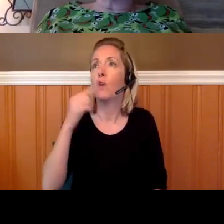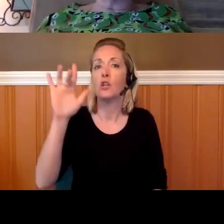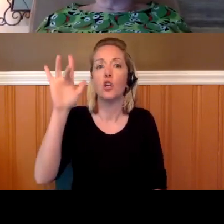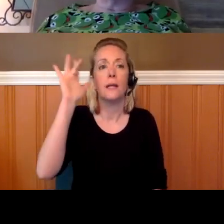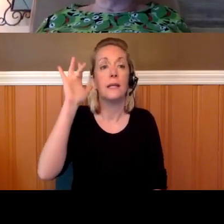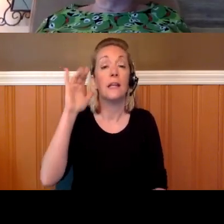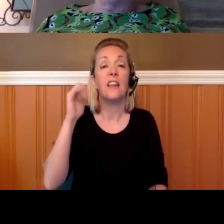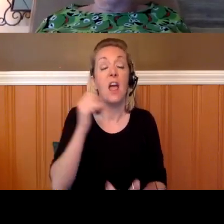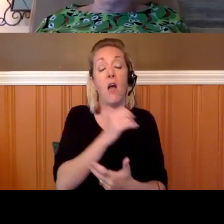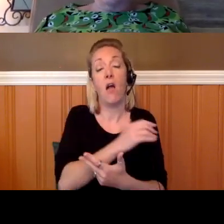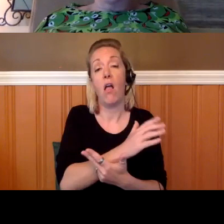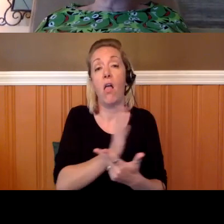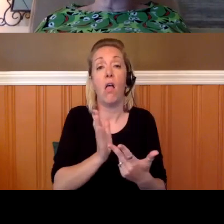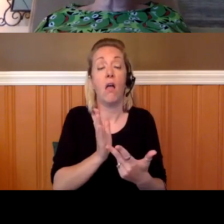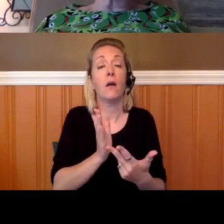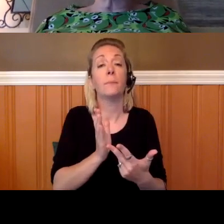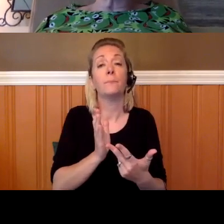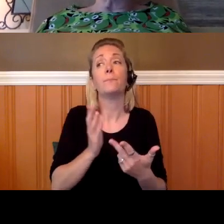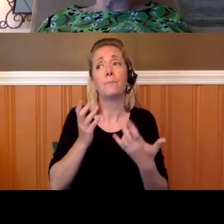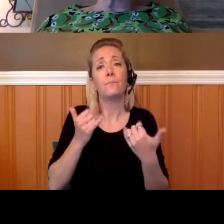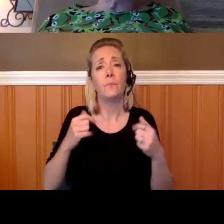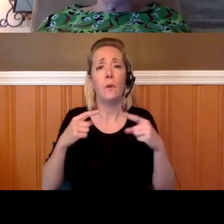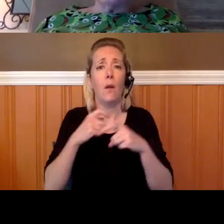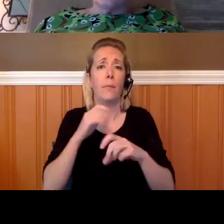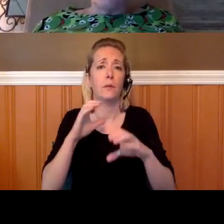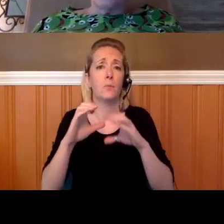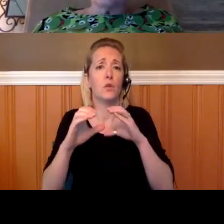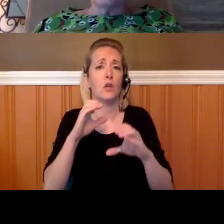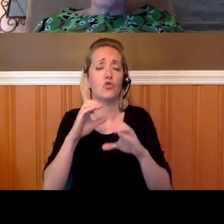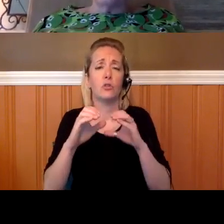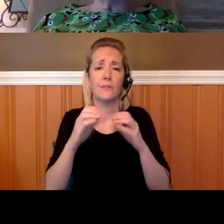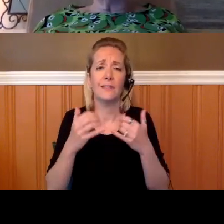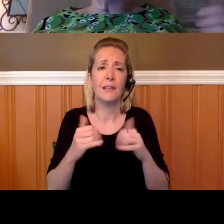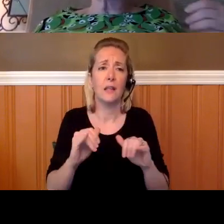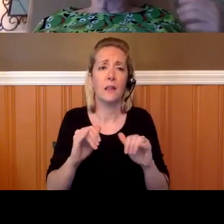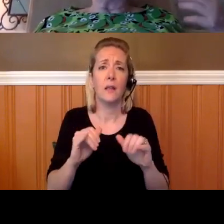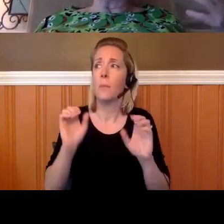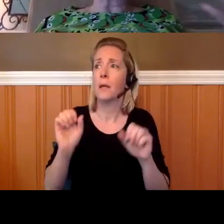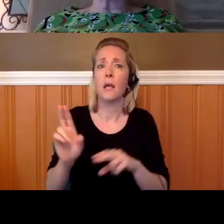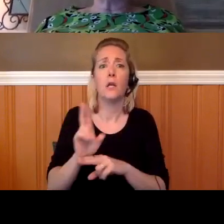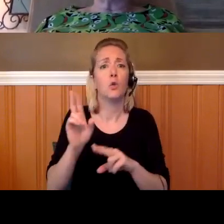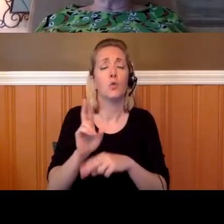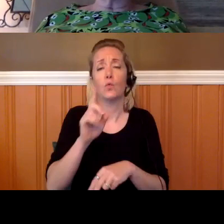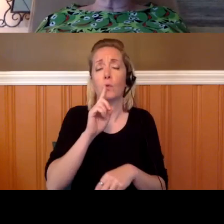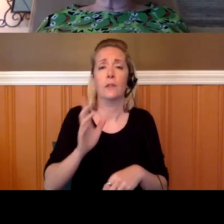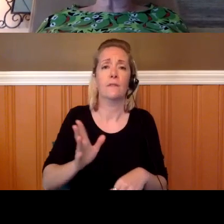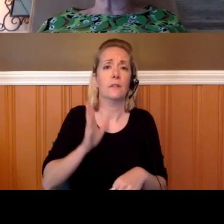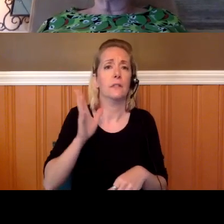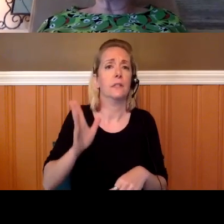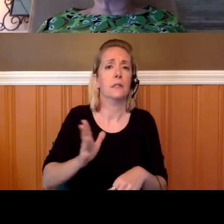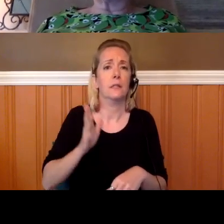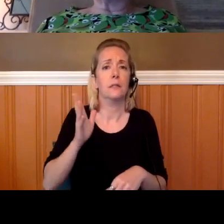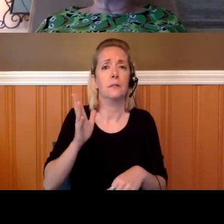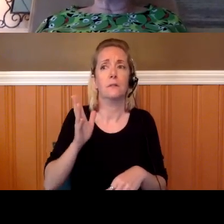now she still has complex communication needs, and she's able to use a pretty sophisticated